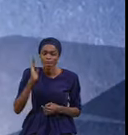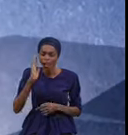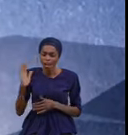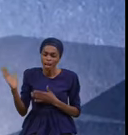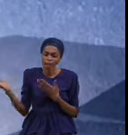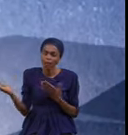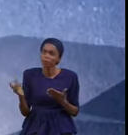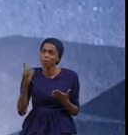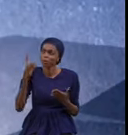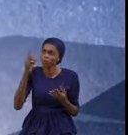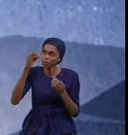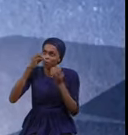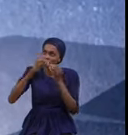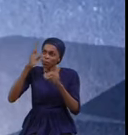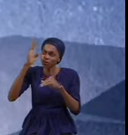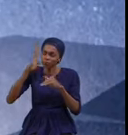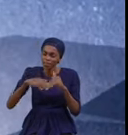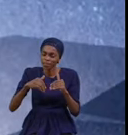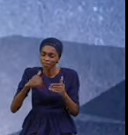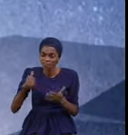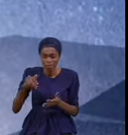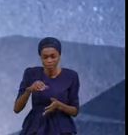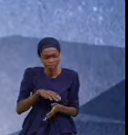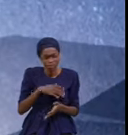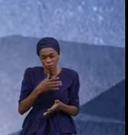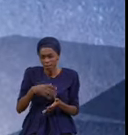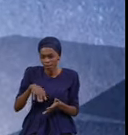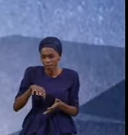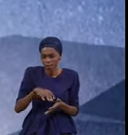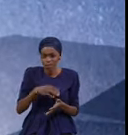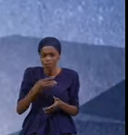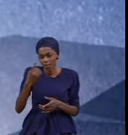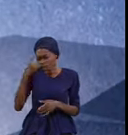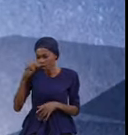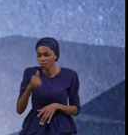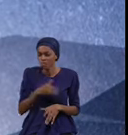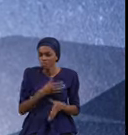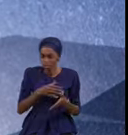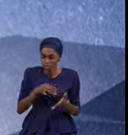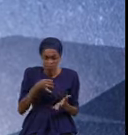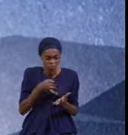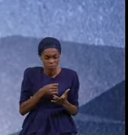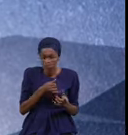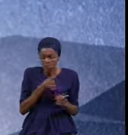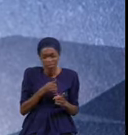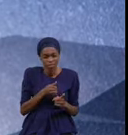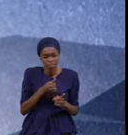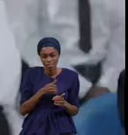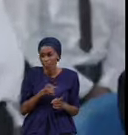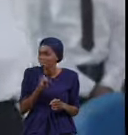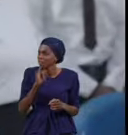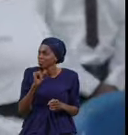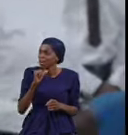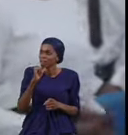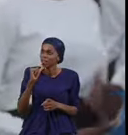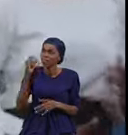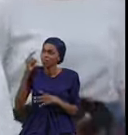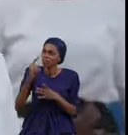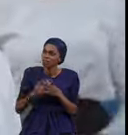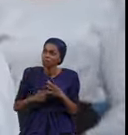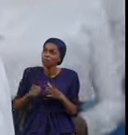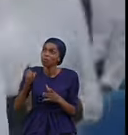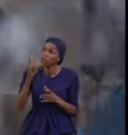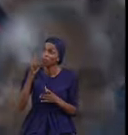heart. I'll bring you more than a song, for a song in itself is